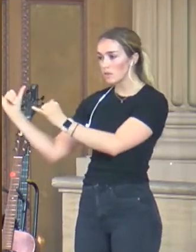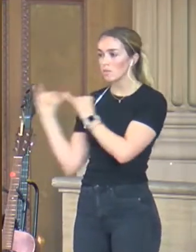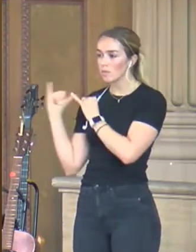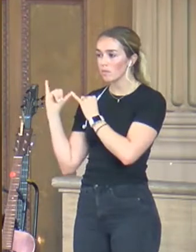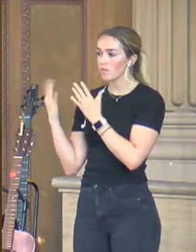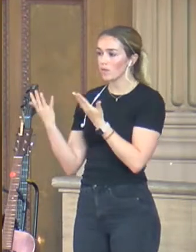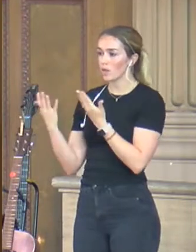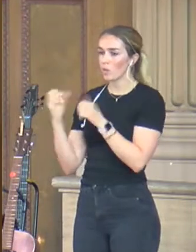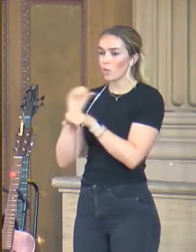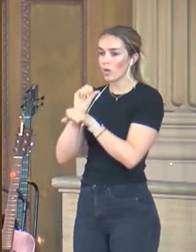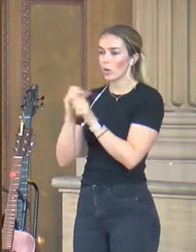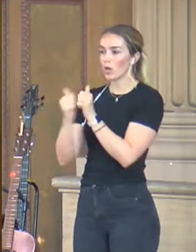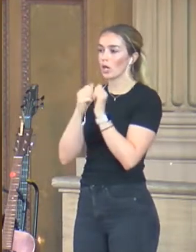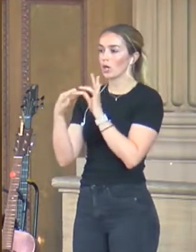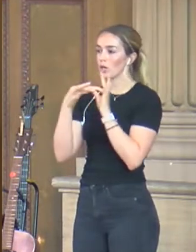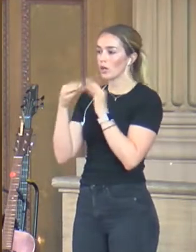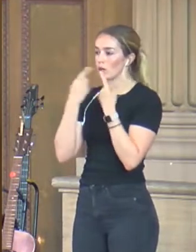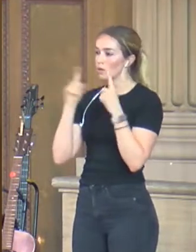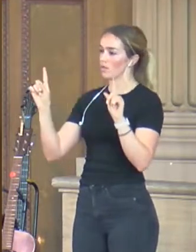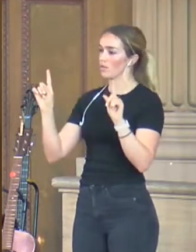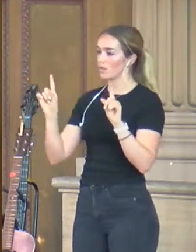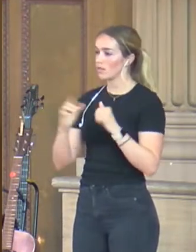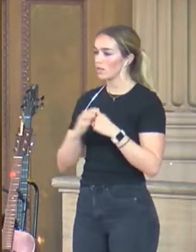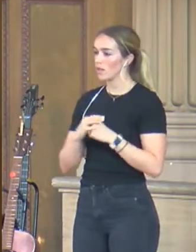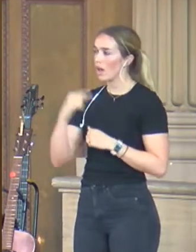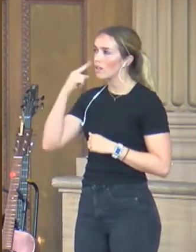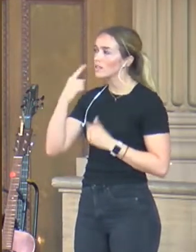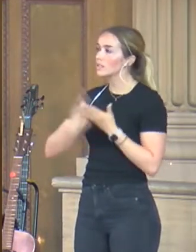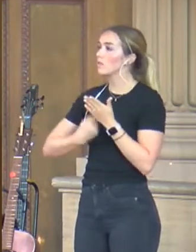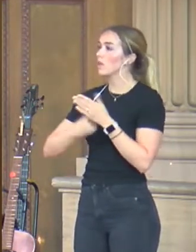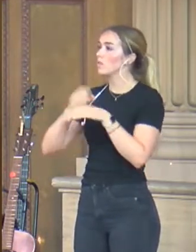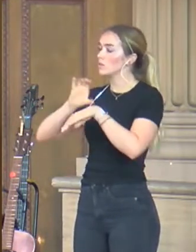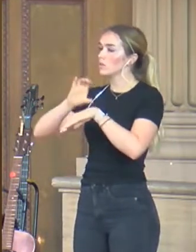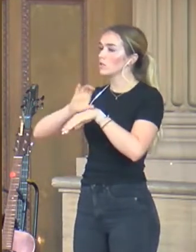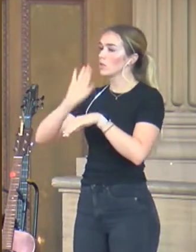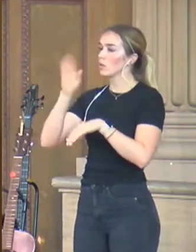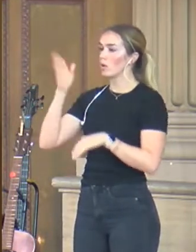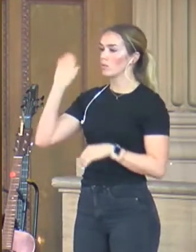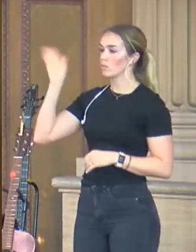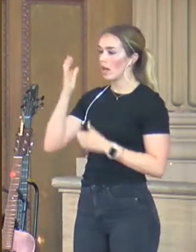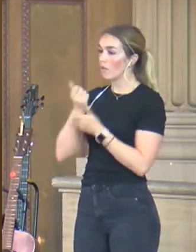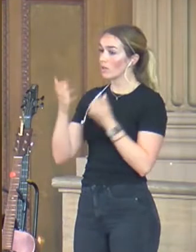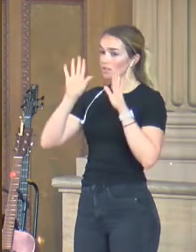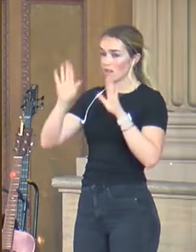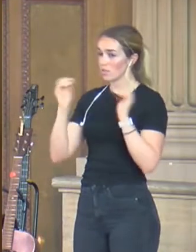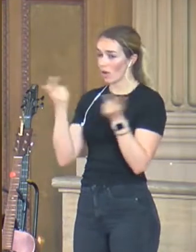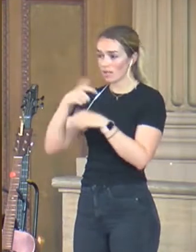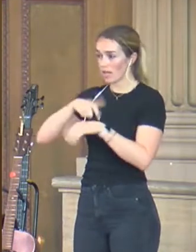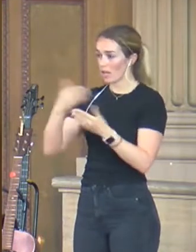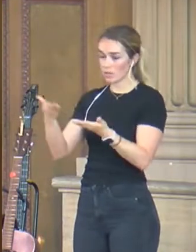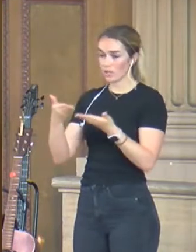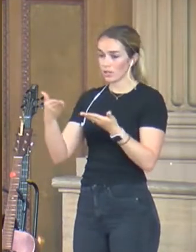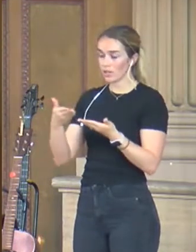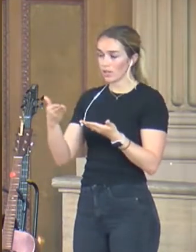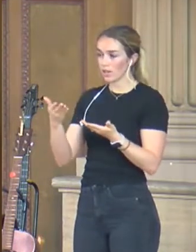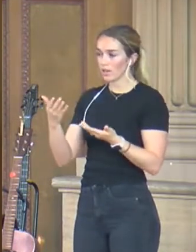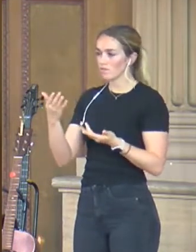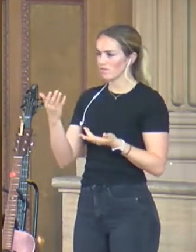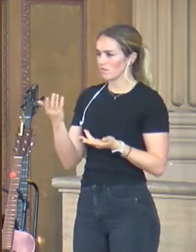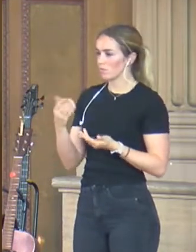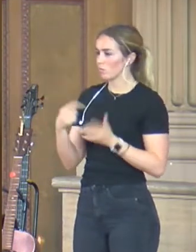You're like me. We're working in harmony. And I think often in church, we can present this everything is awesome image for